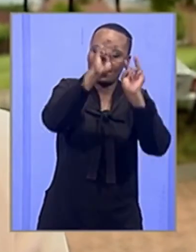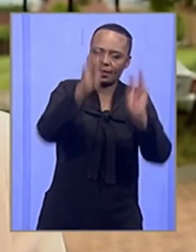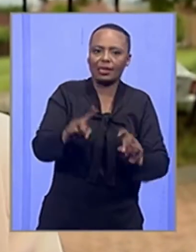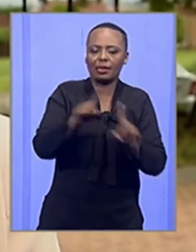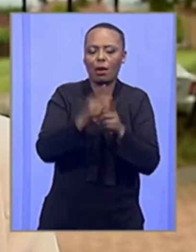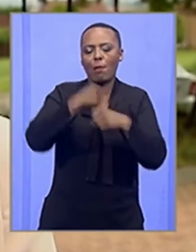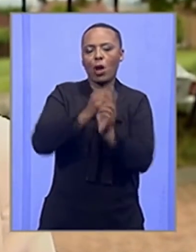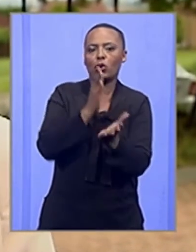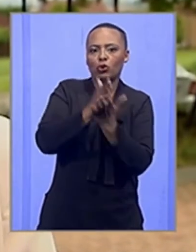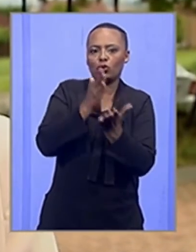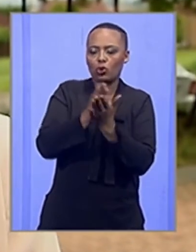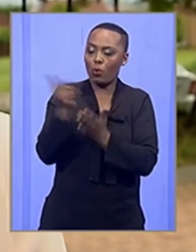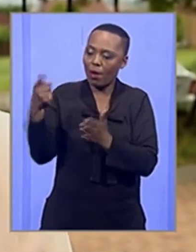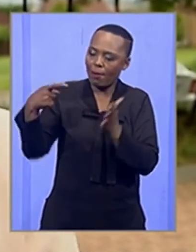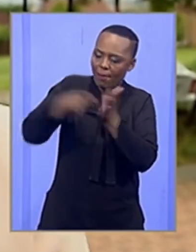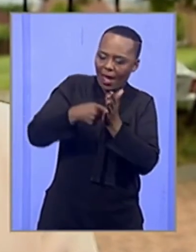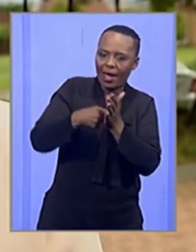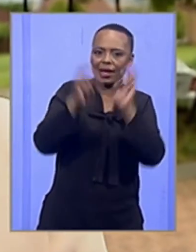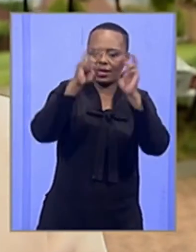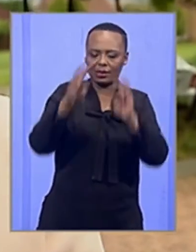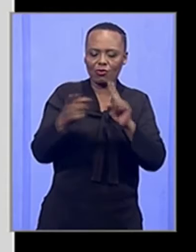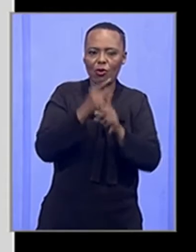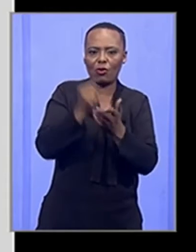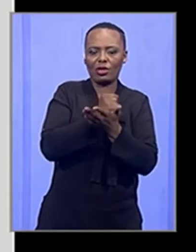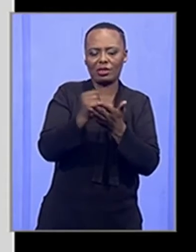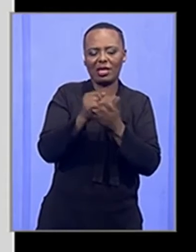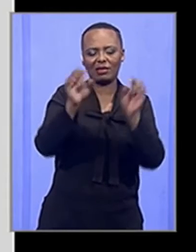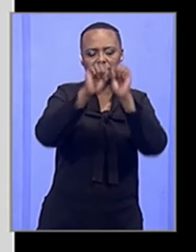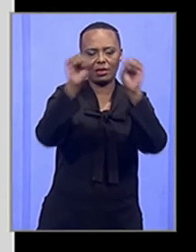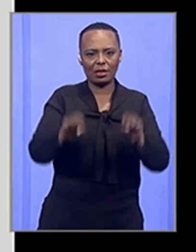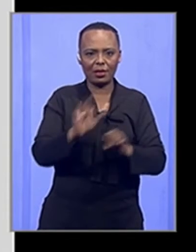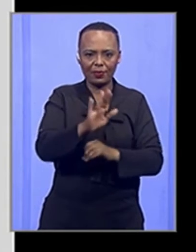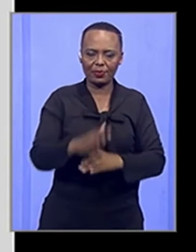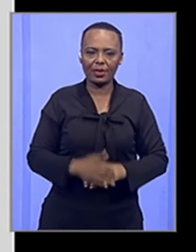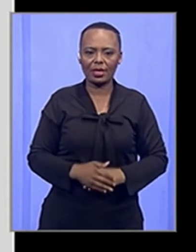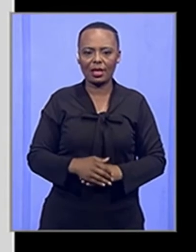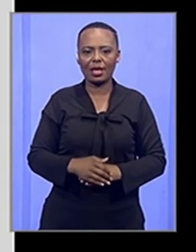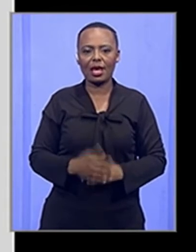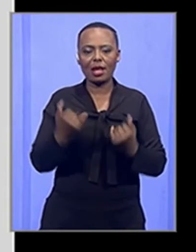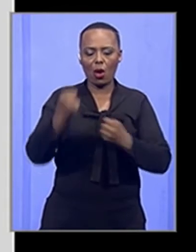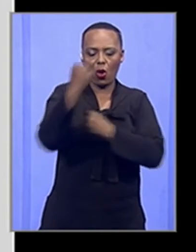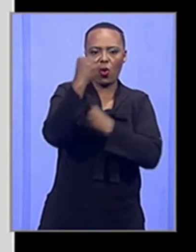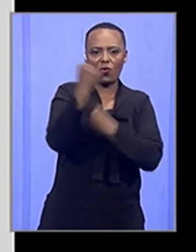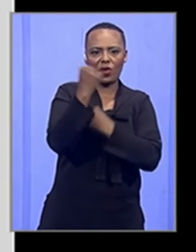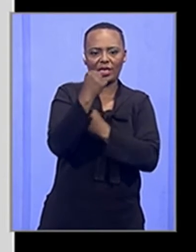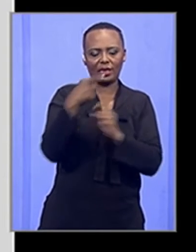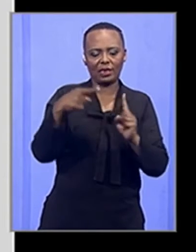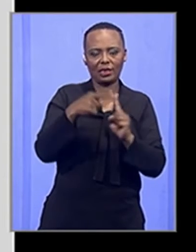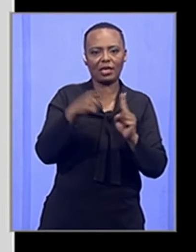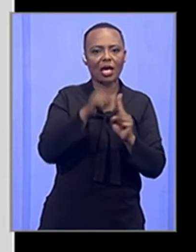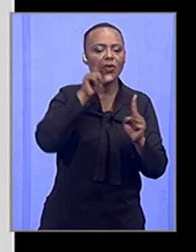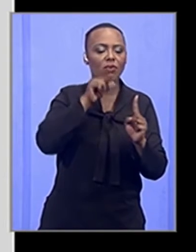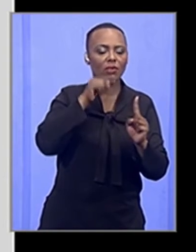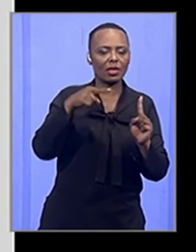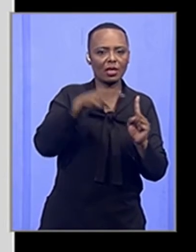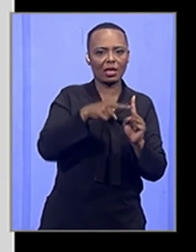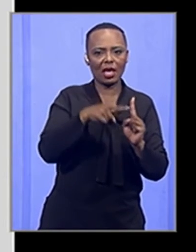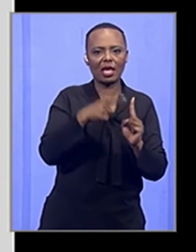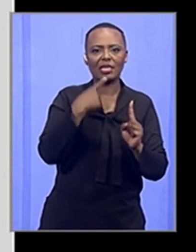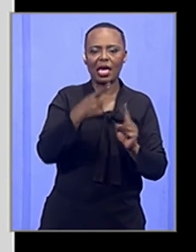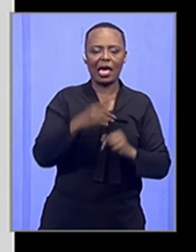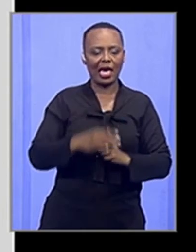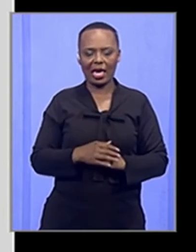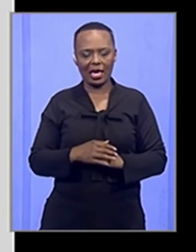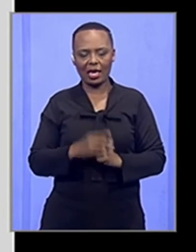that they buy electricity from registered vendors. Kantoro ya ga tonakgolo Lesufi ga nne go tshwaela e ka fa santse a tla bua